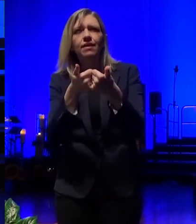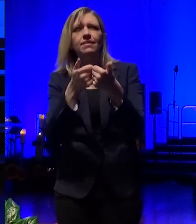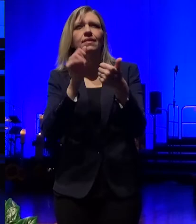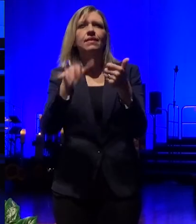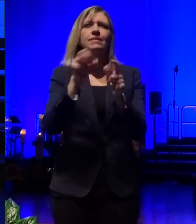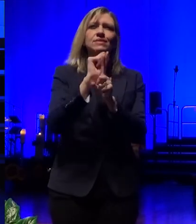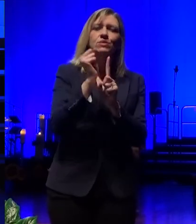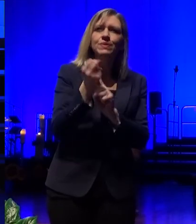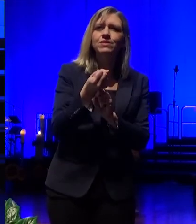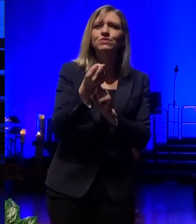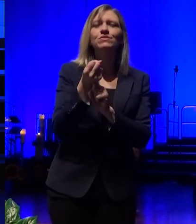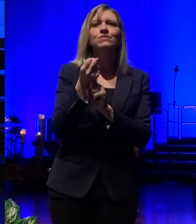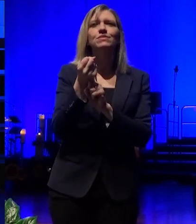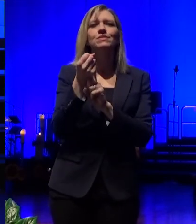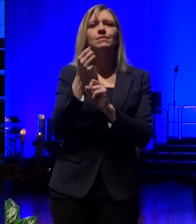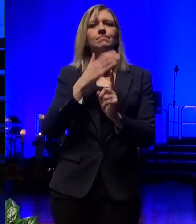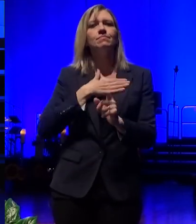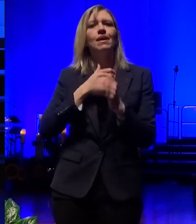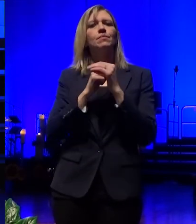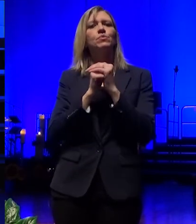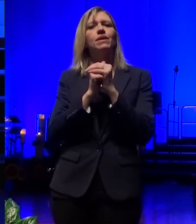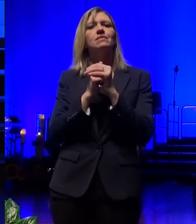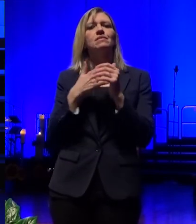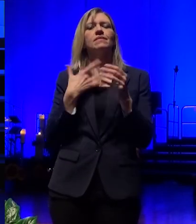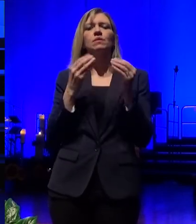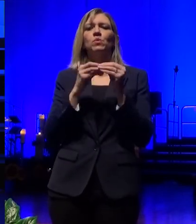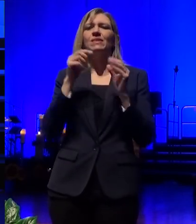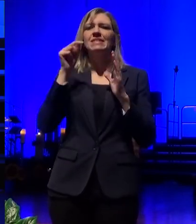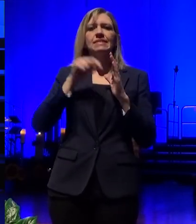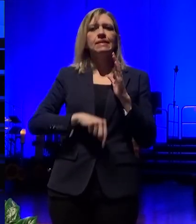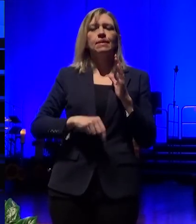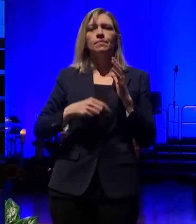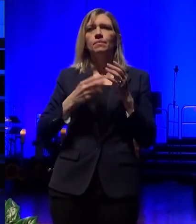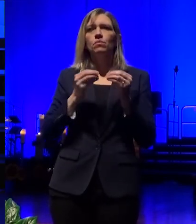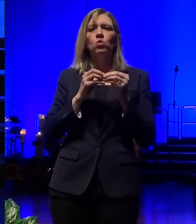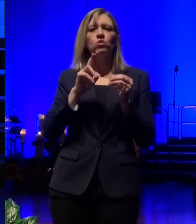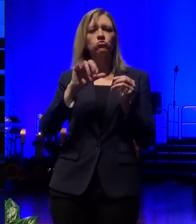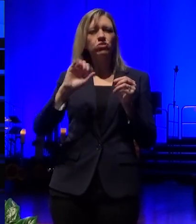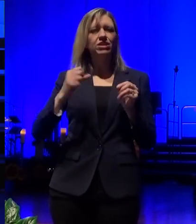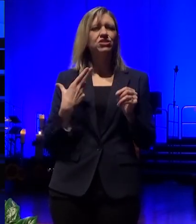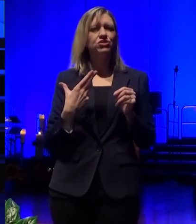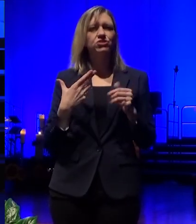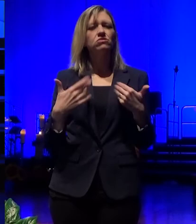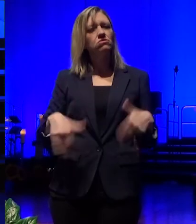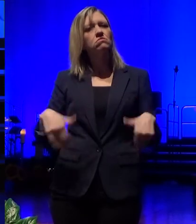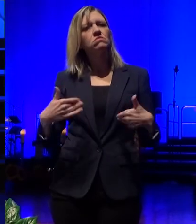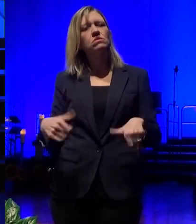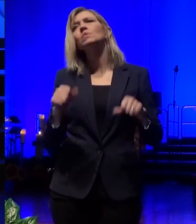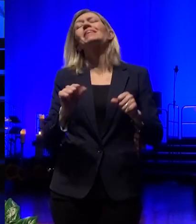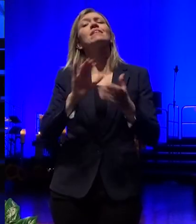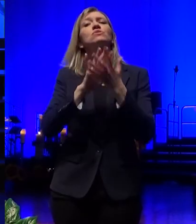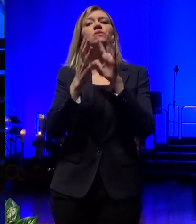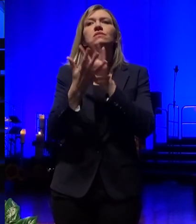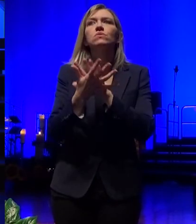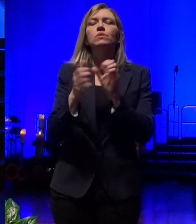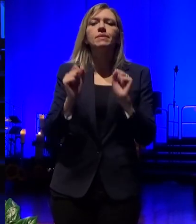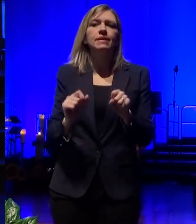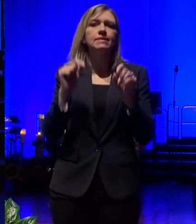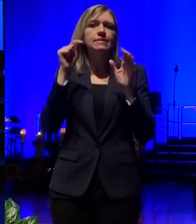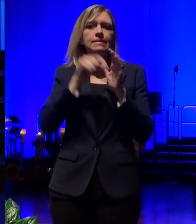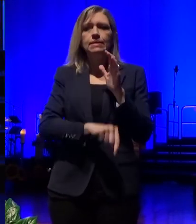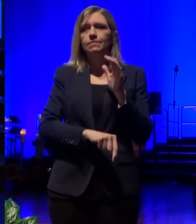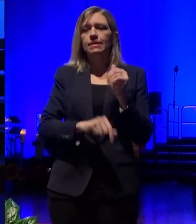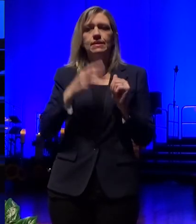facing, in that situation. And my prayers feel deeper and richer. And so we can transform and deepen